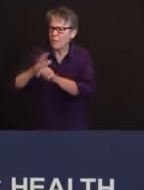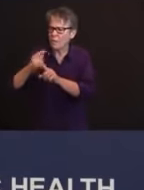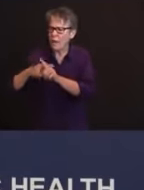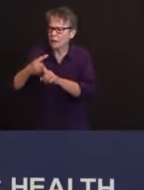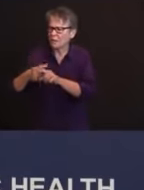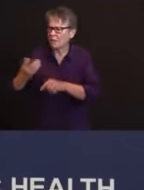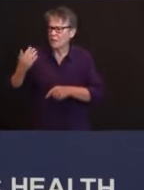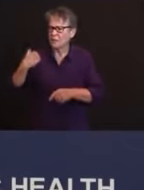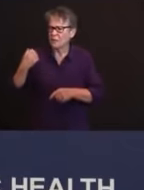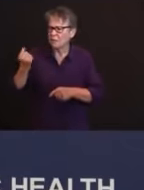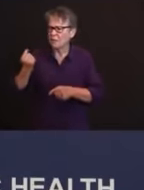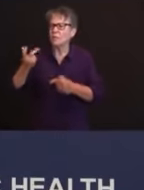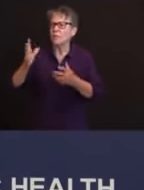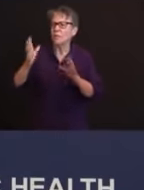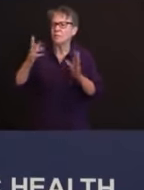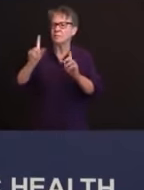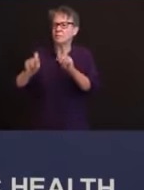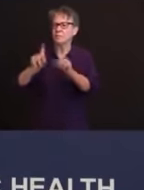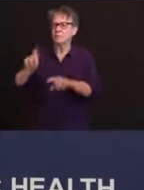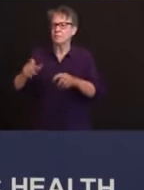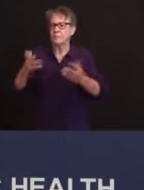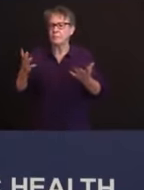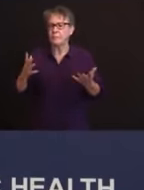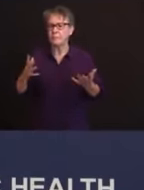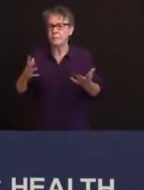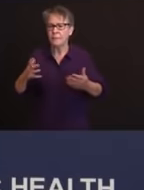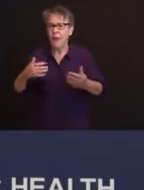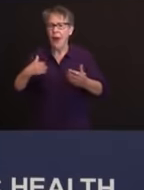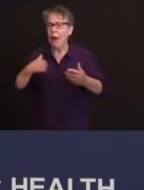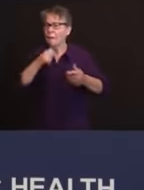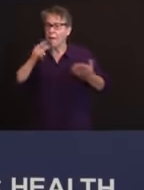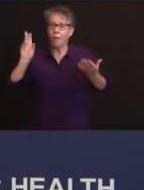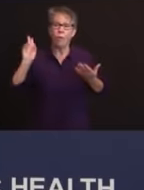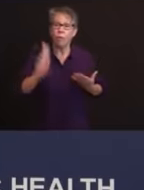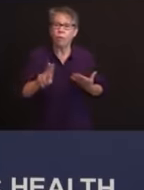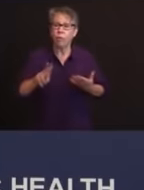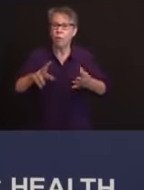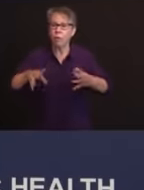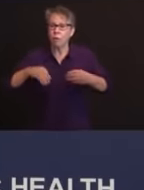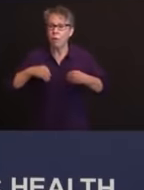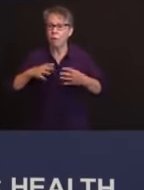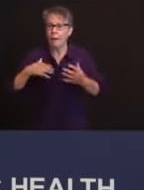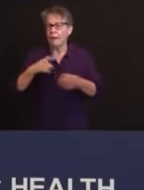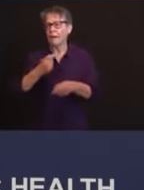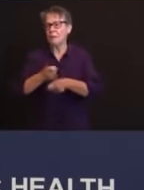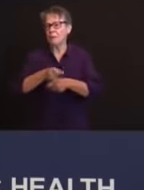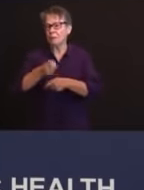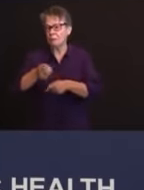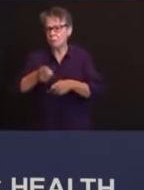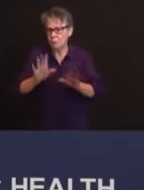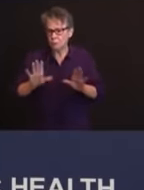I'm not trying to be glib about this, so don't take it that way, because these are all good questions.